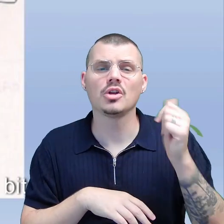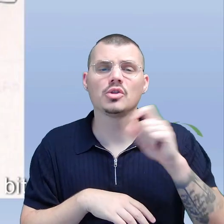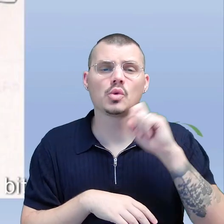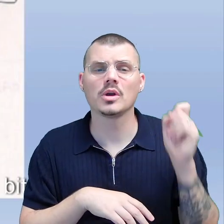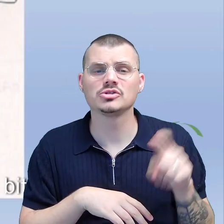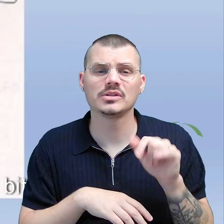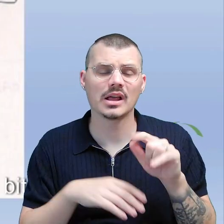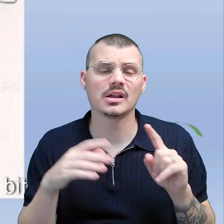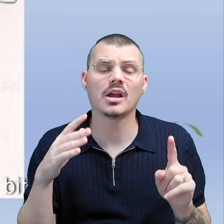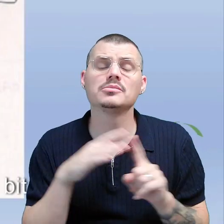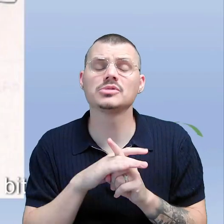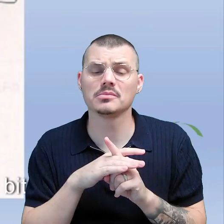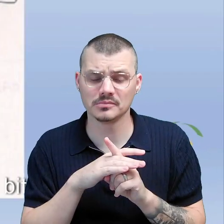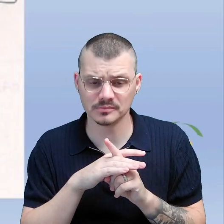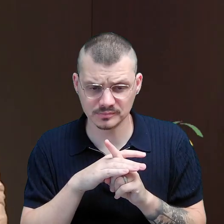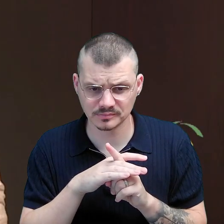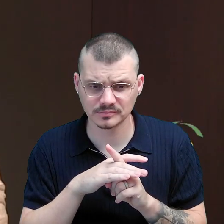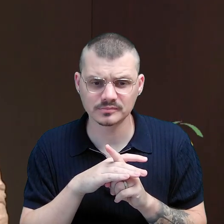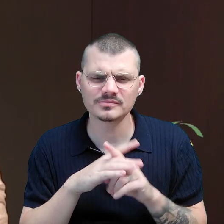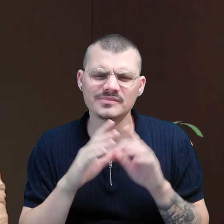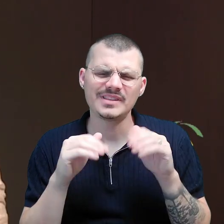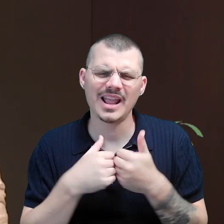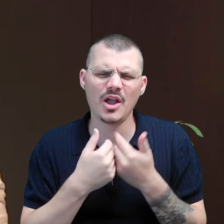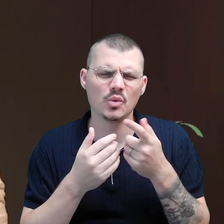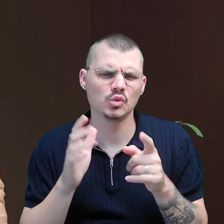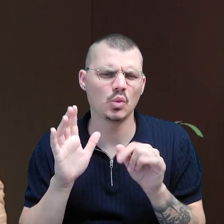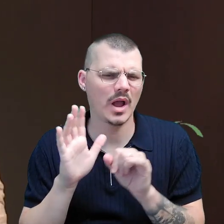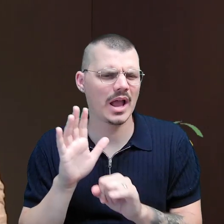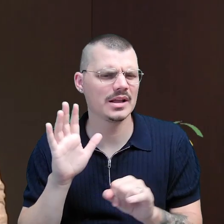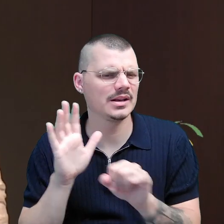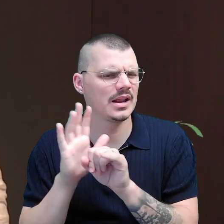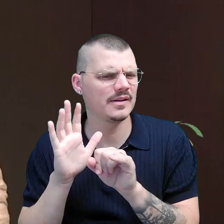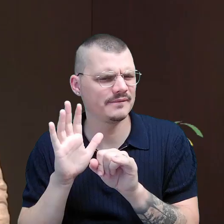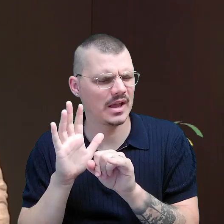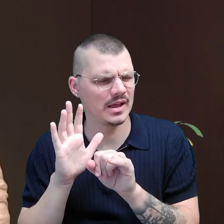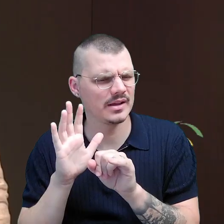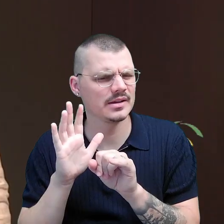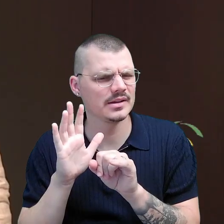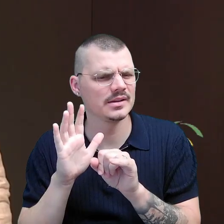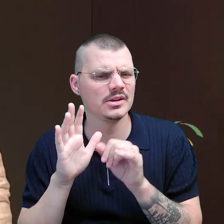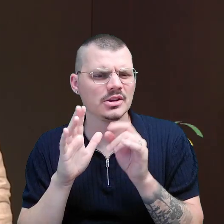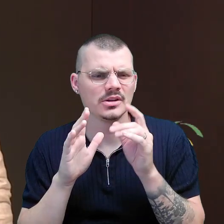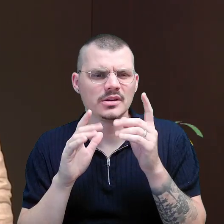Another question that comes up quite a bit is, how do you identify